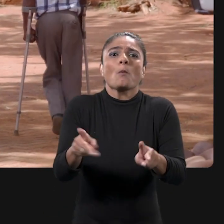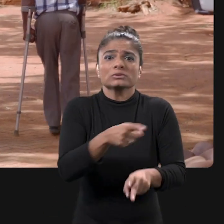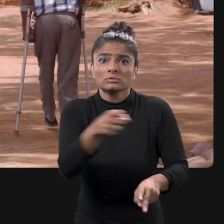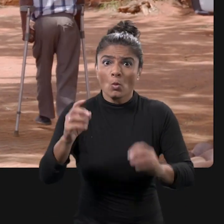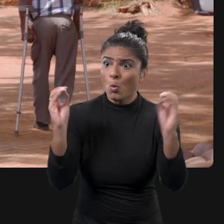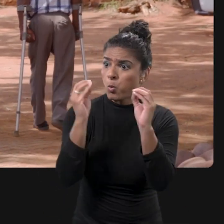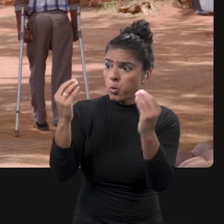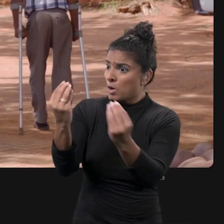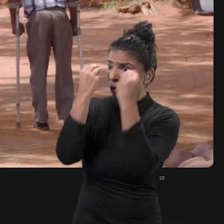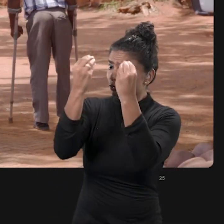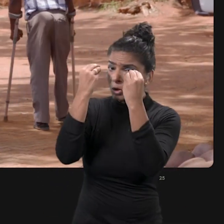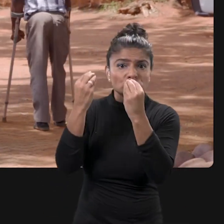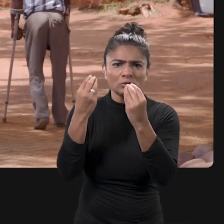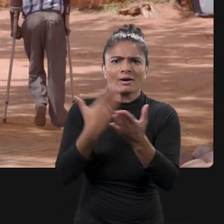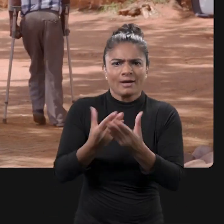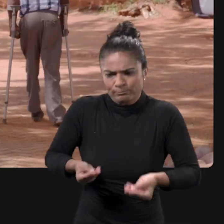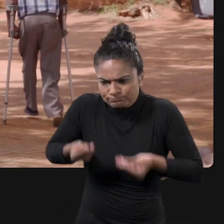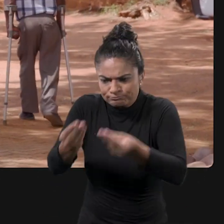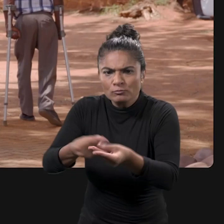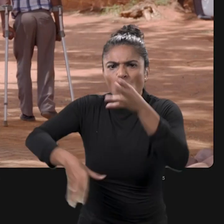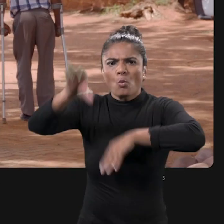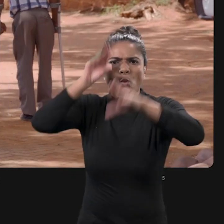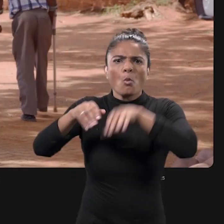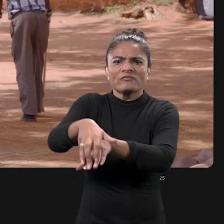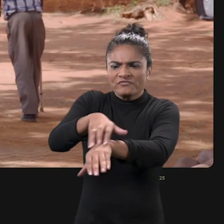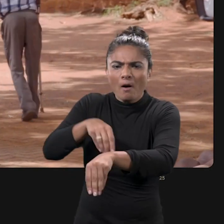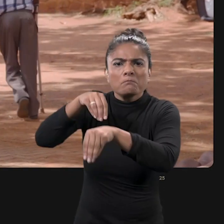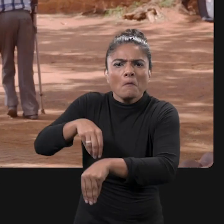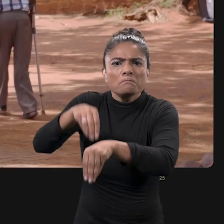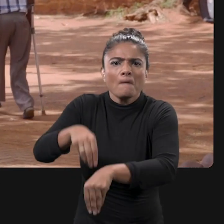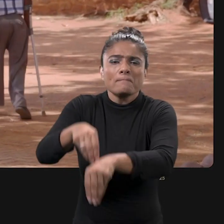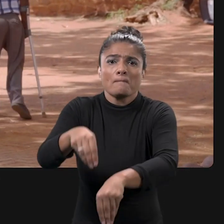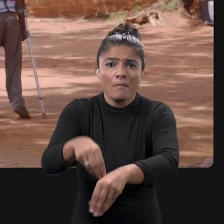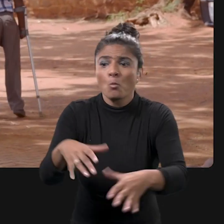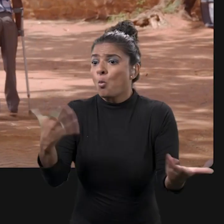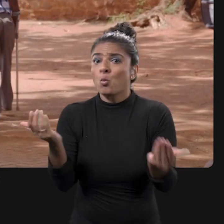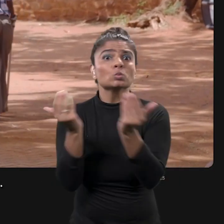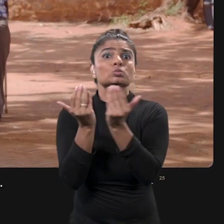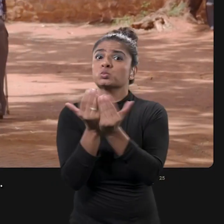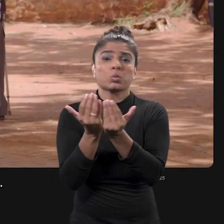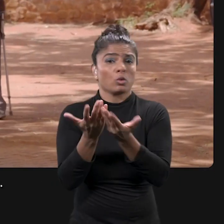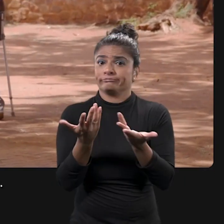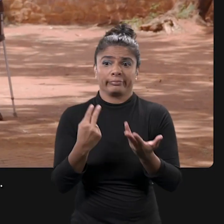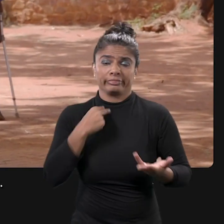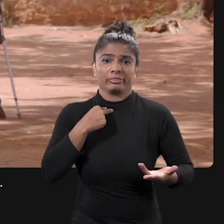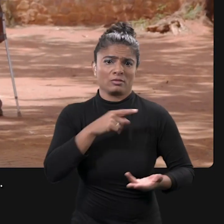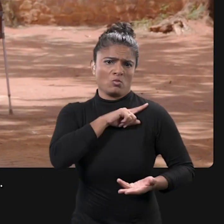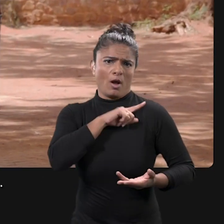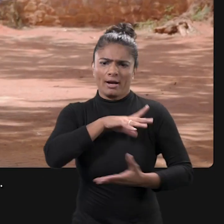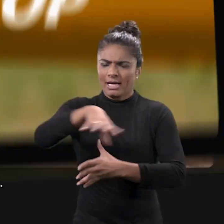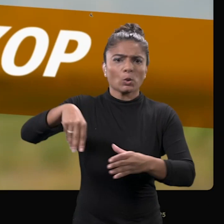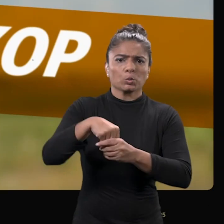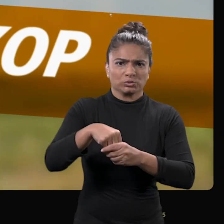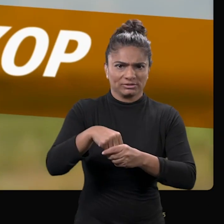might not have received any formal education or could not complete their studies due to lack of inclusion in a mainstream educational